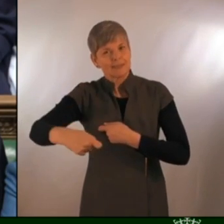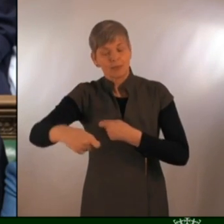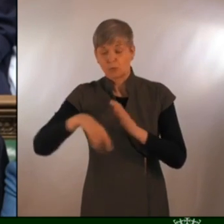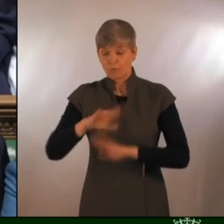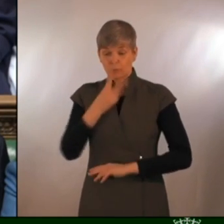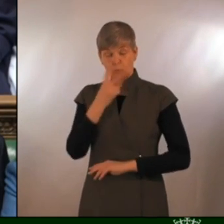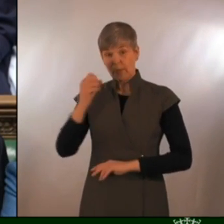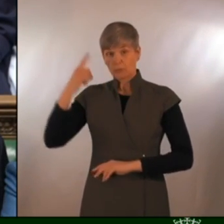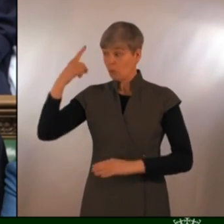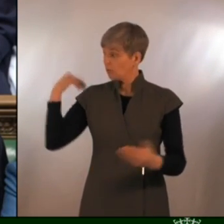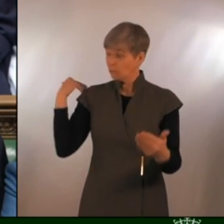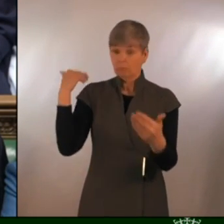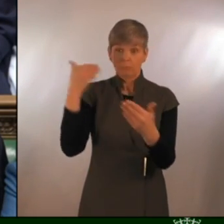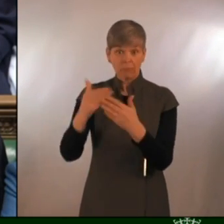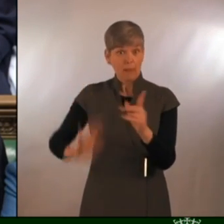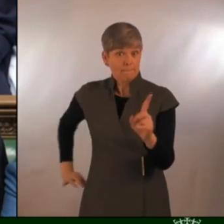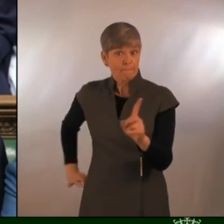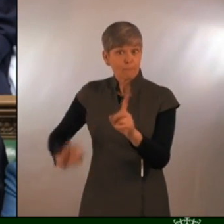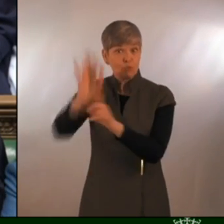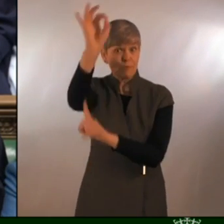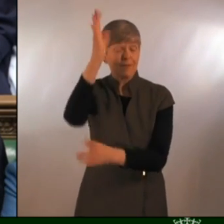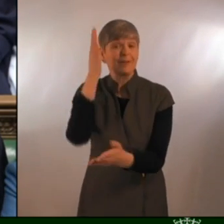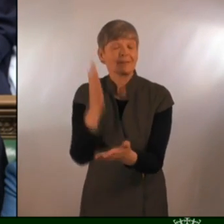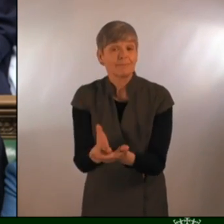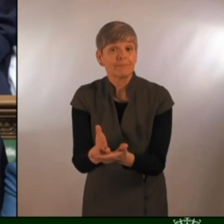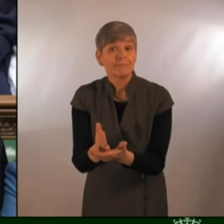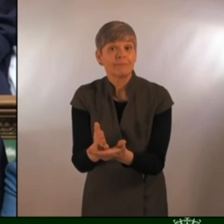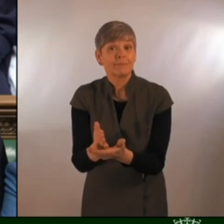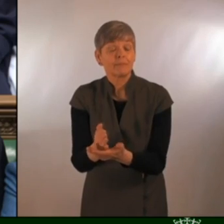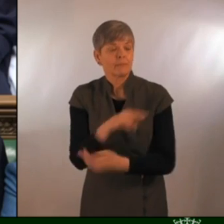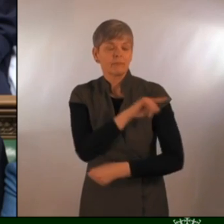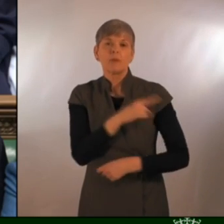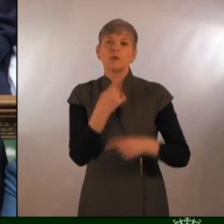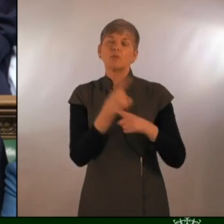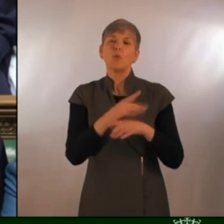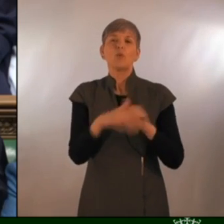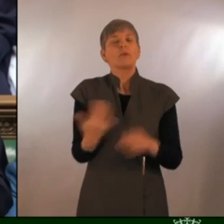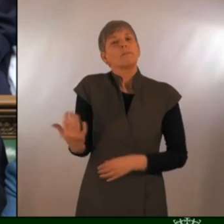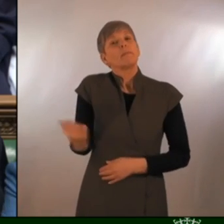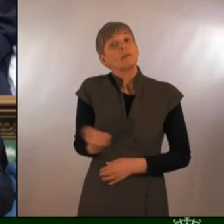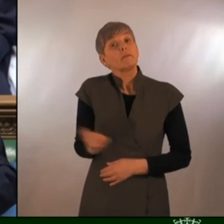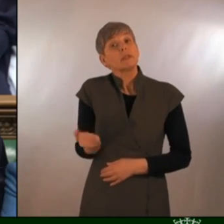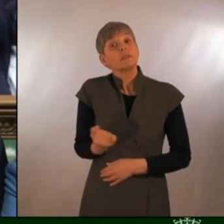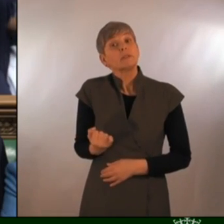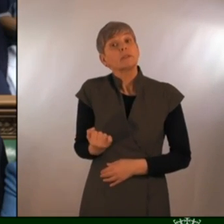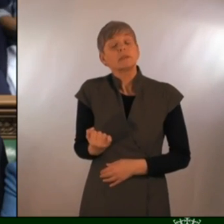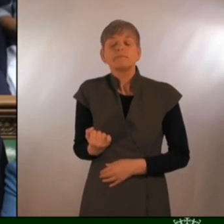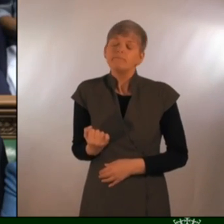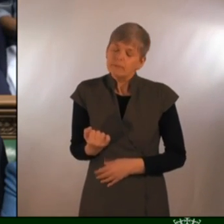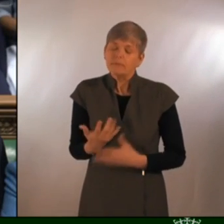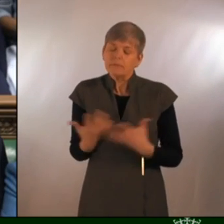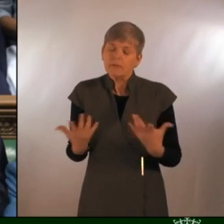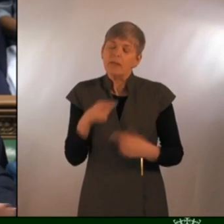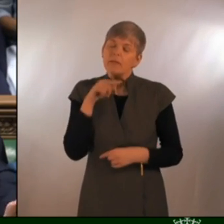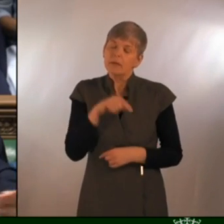2001. And on his point about recipients of benefit, it is obviously that he draws attention to an